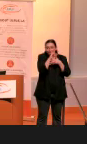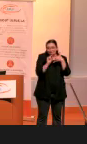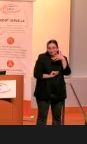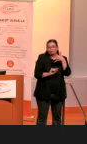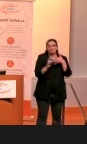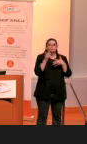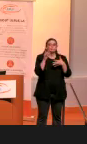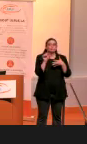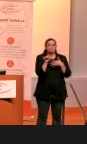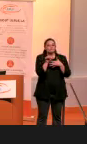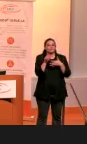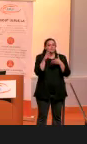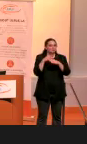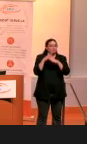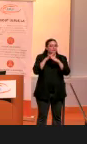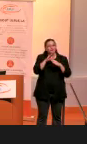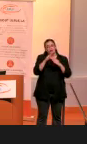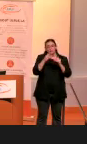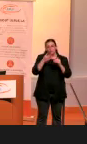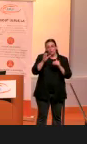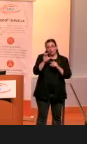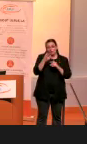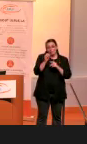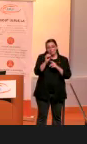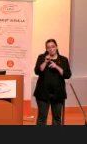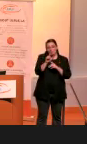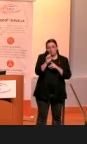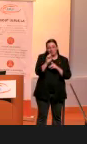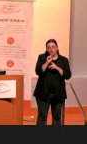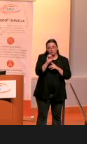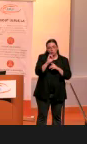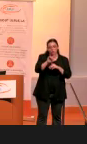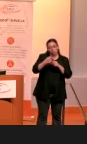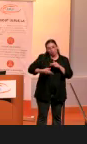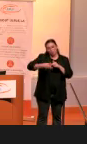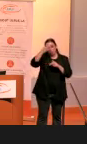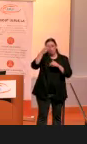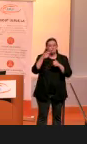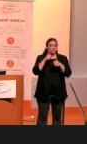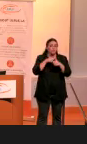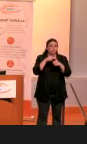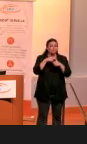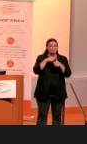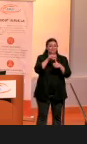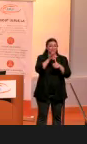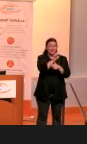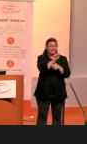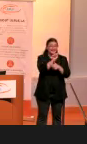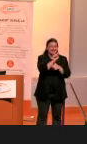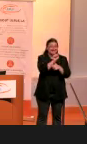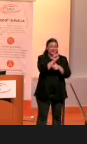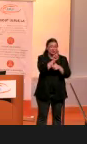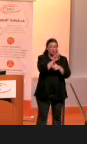of having abnormal cholesterol levels, for instance. So anything that you can do to decrease saturated fat and